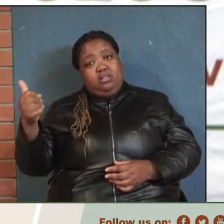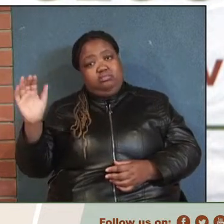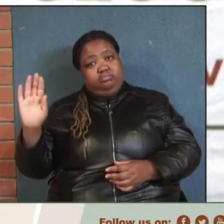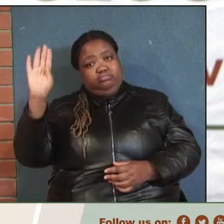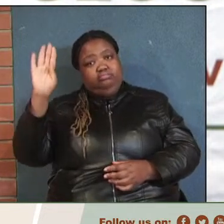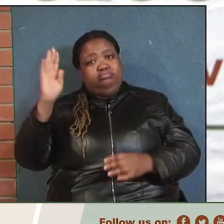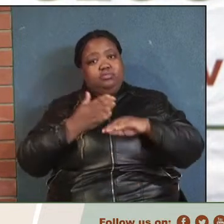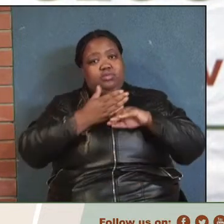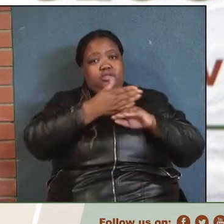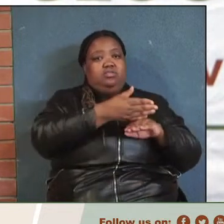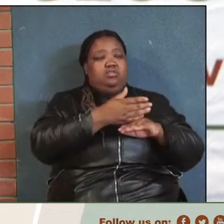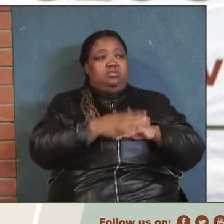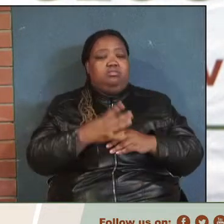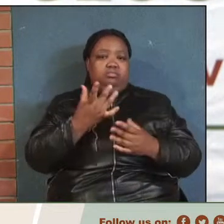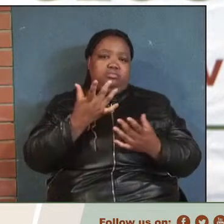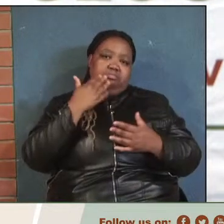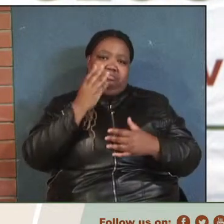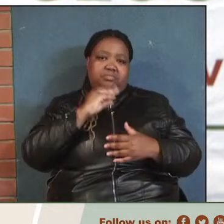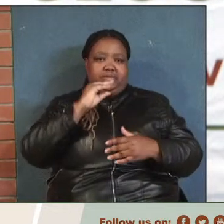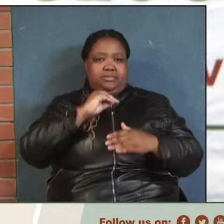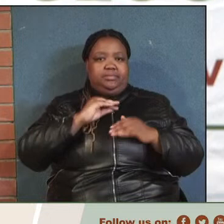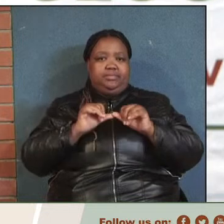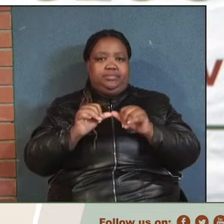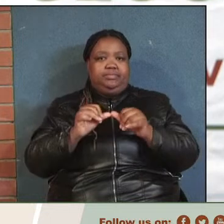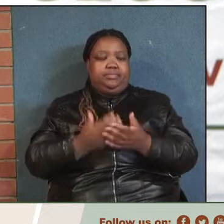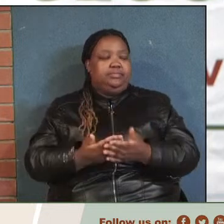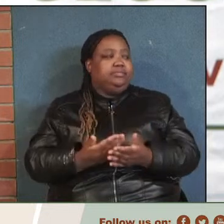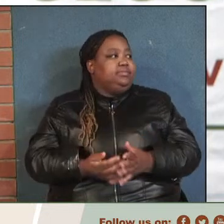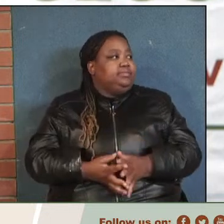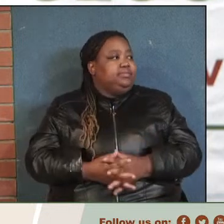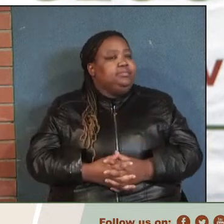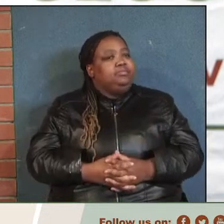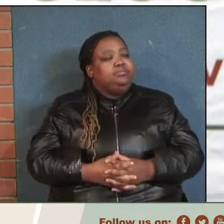blue. You may speak.